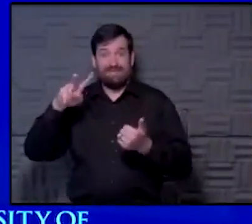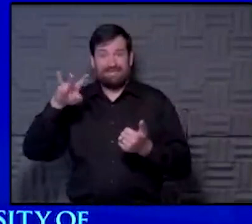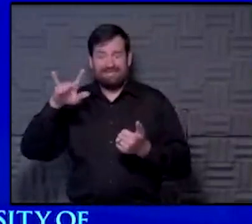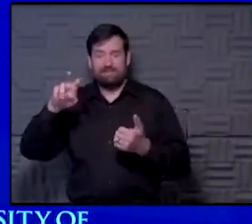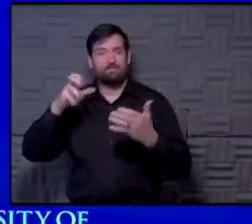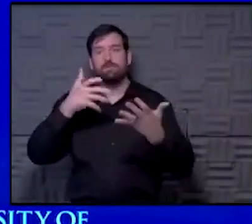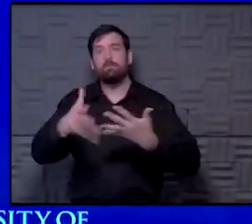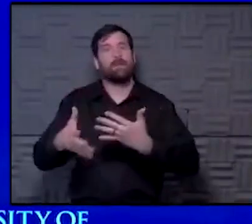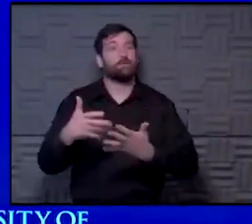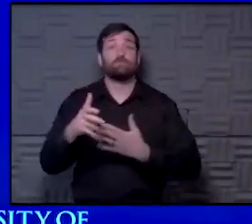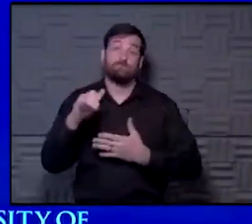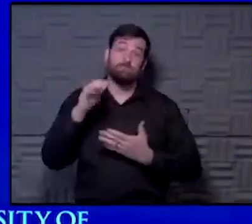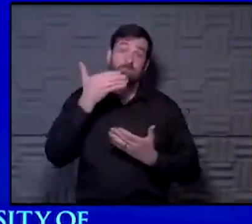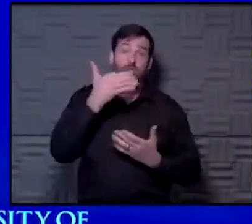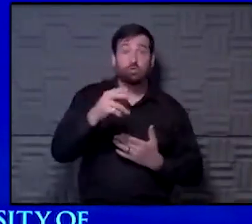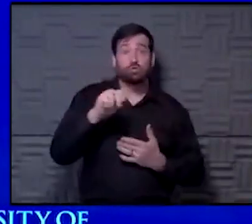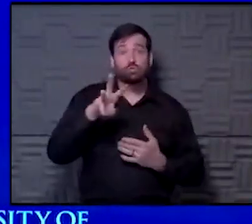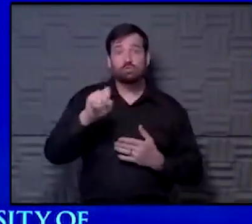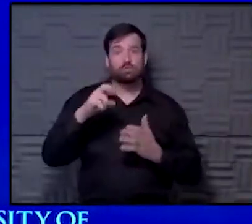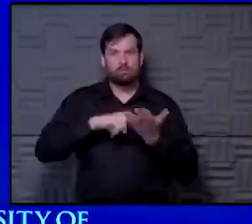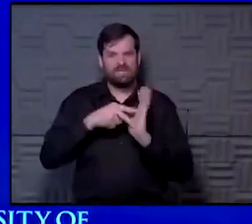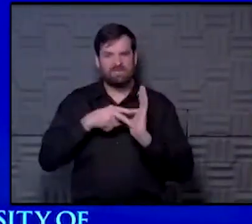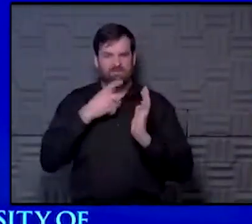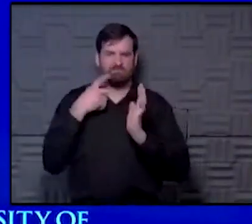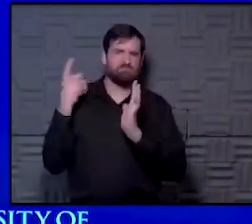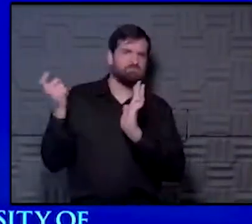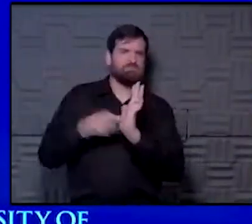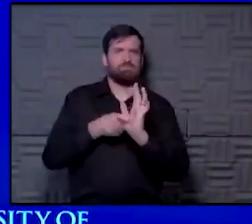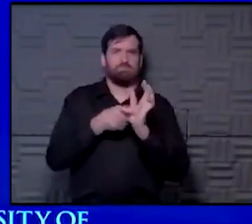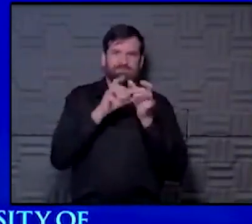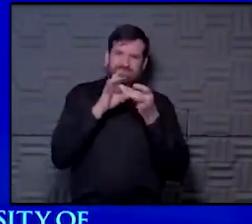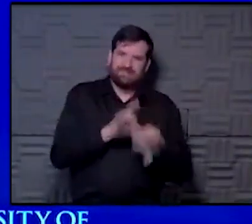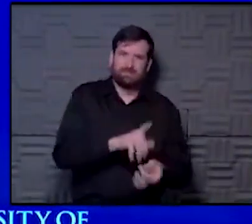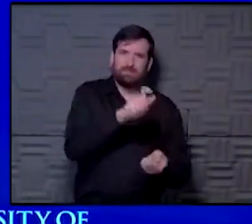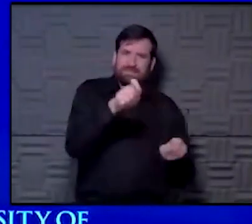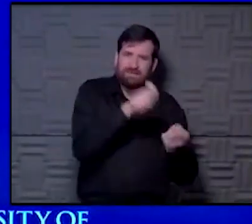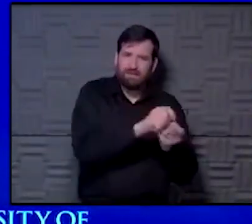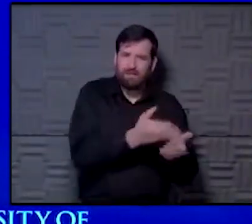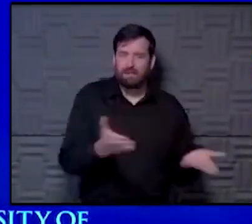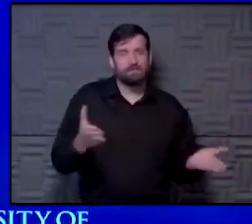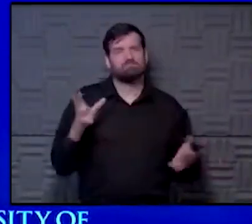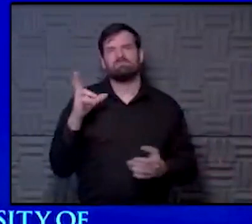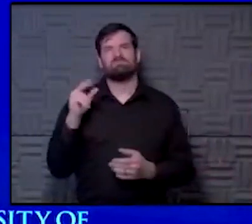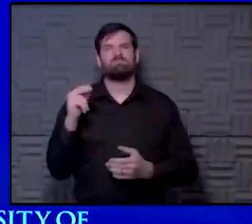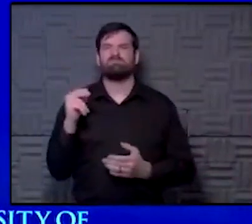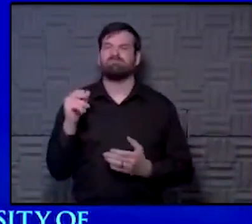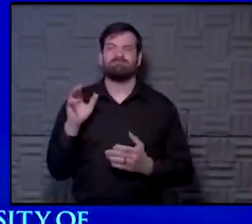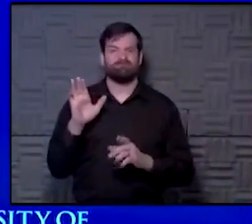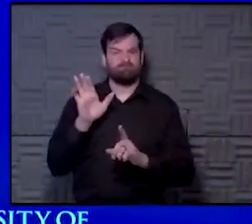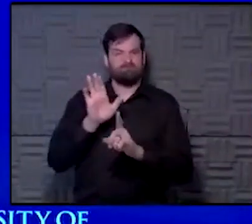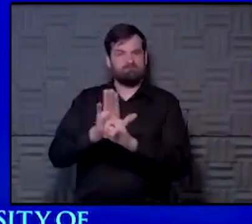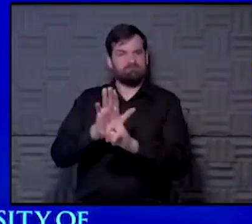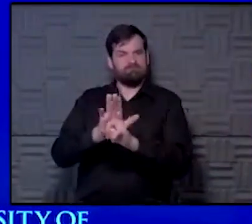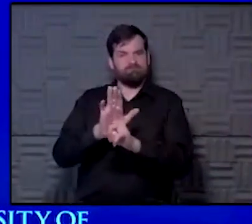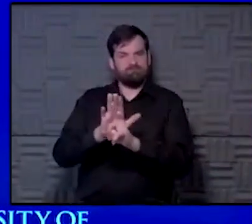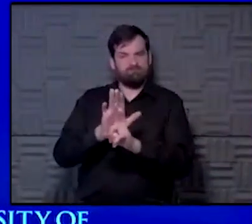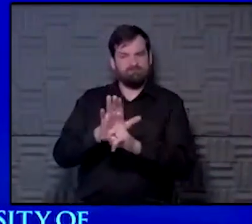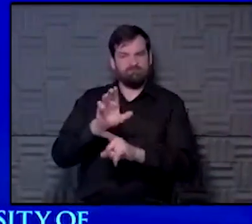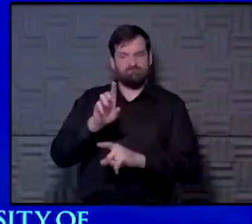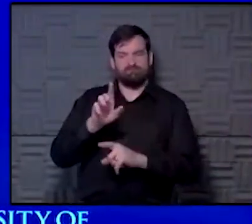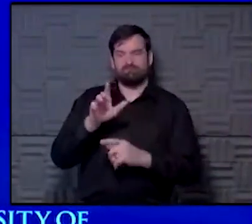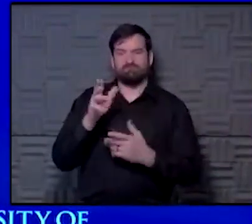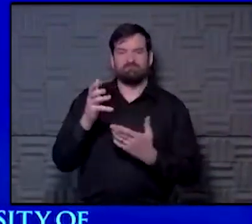those are good things, meaning there's not a signal that says it's related to any one of those. It's probably more related to your sort of dose